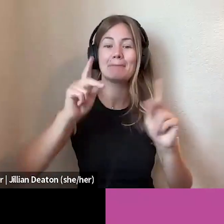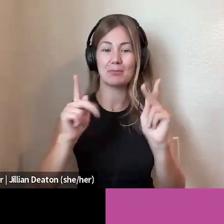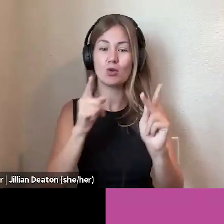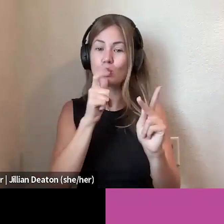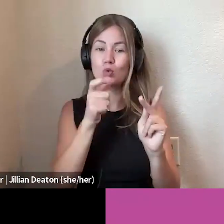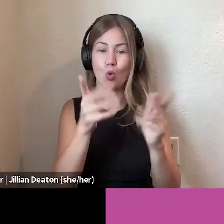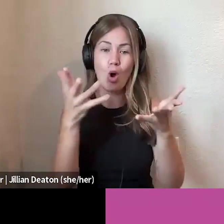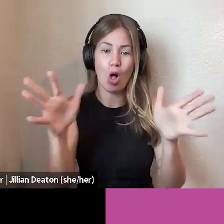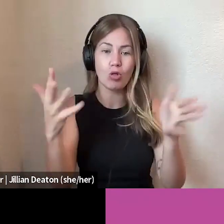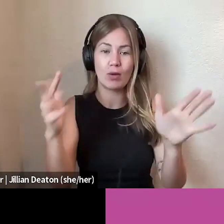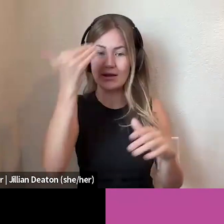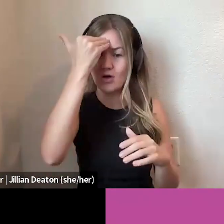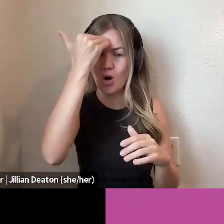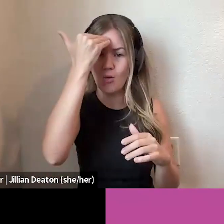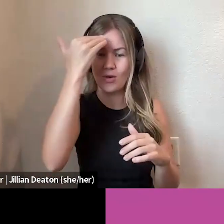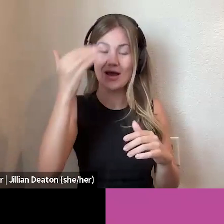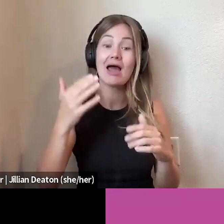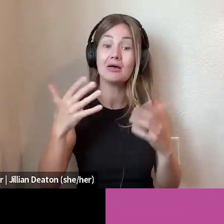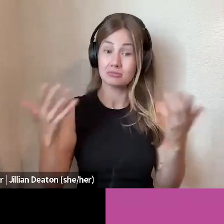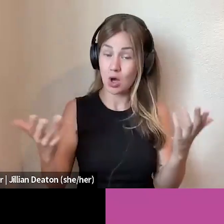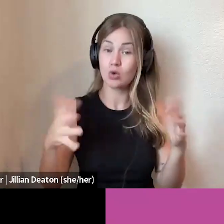And again, as you have presentations,